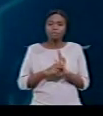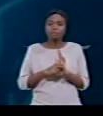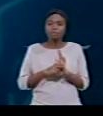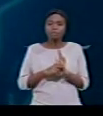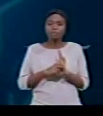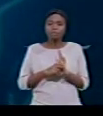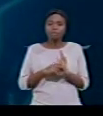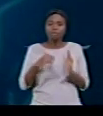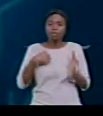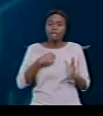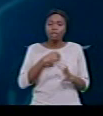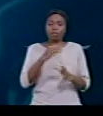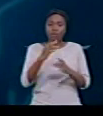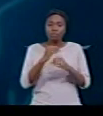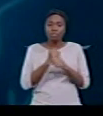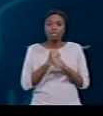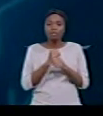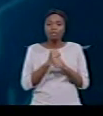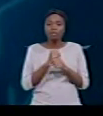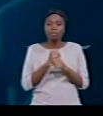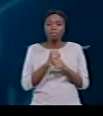We received